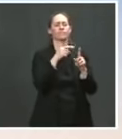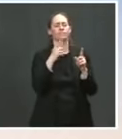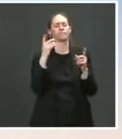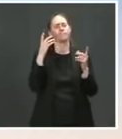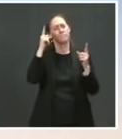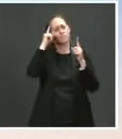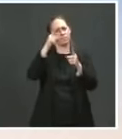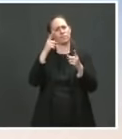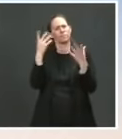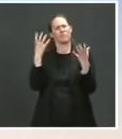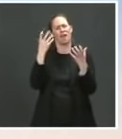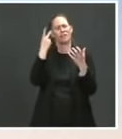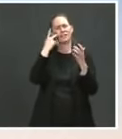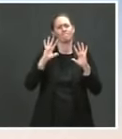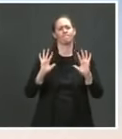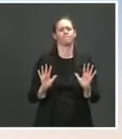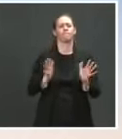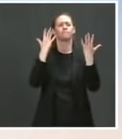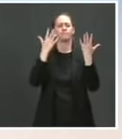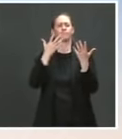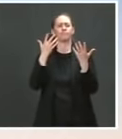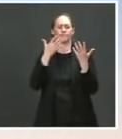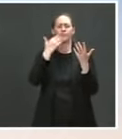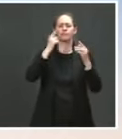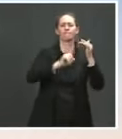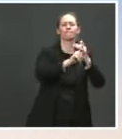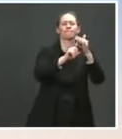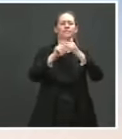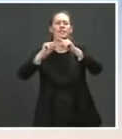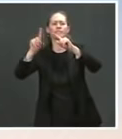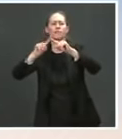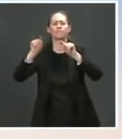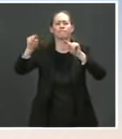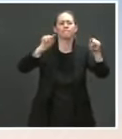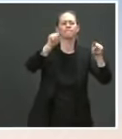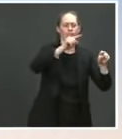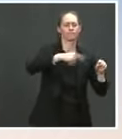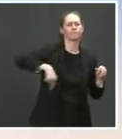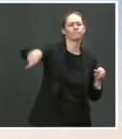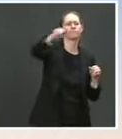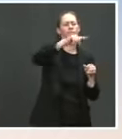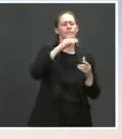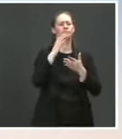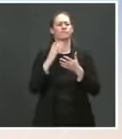country at a range of opportunities. And hopefully that gives some reassurance to the public about his commitment. Quick question about